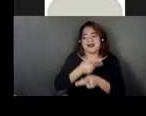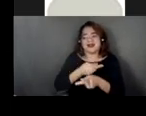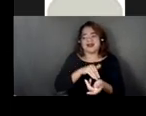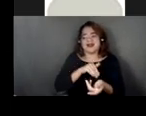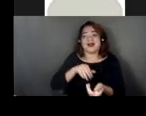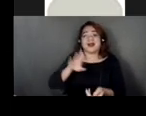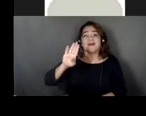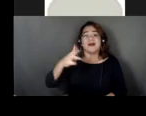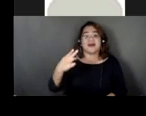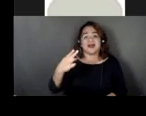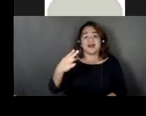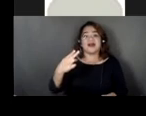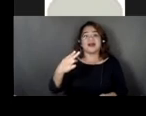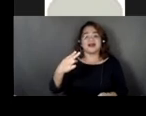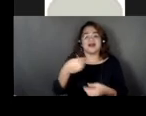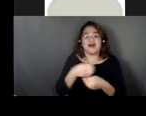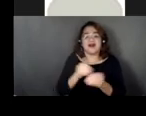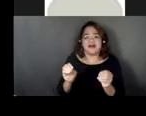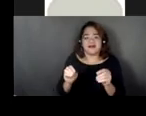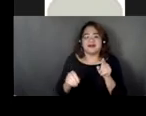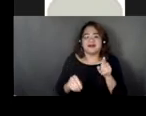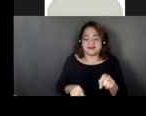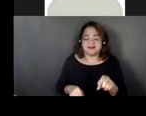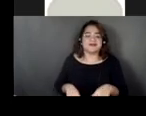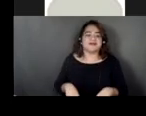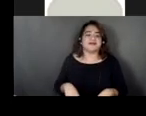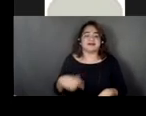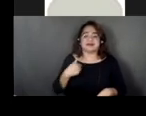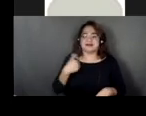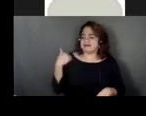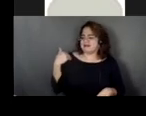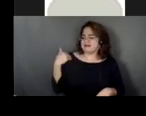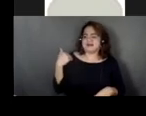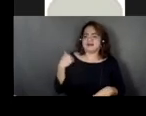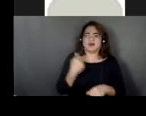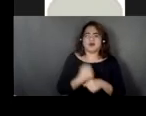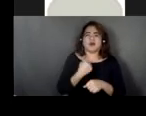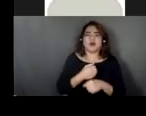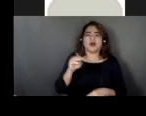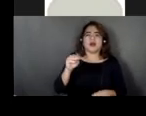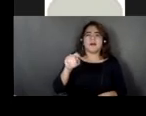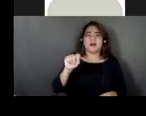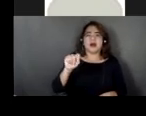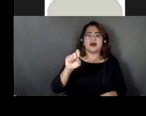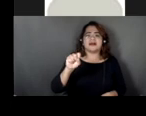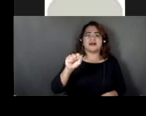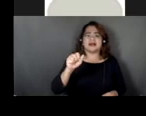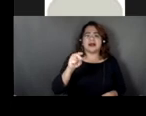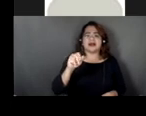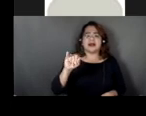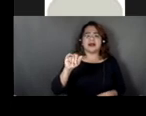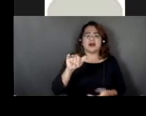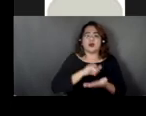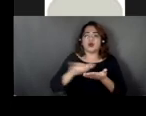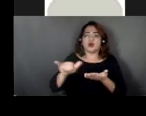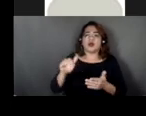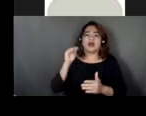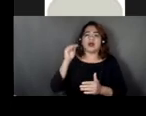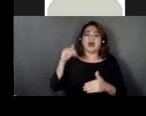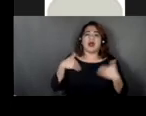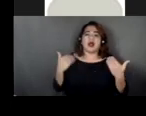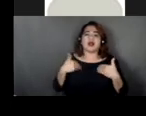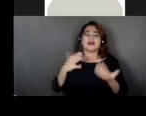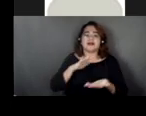Hills practices. I previously worked at Mount Sinai in New York at the Adolescent Health Center